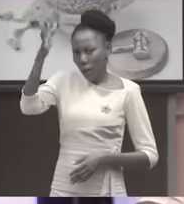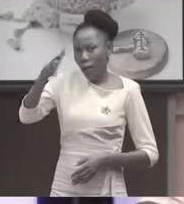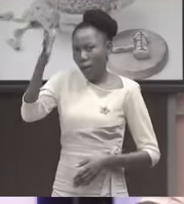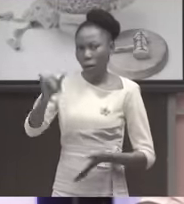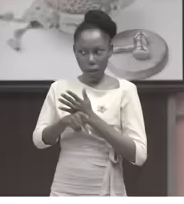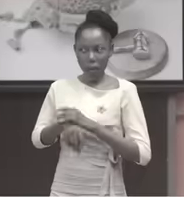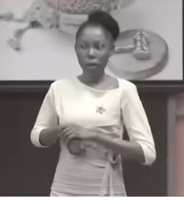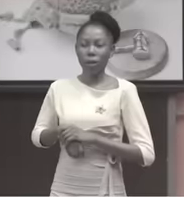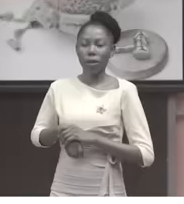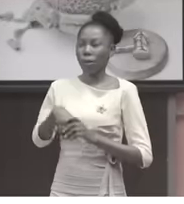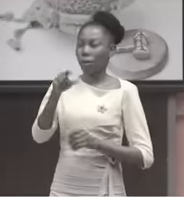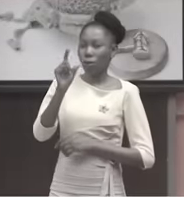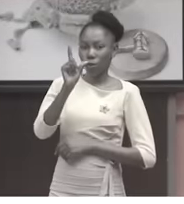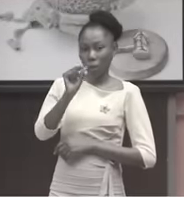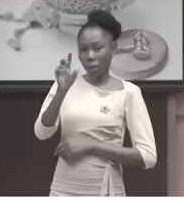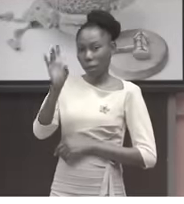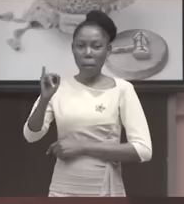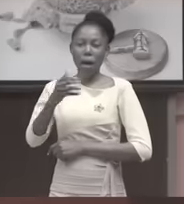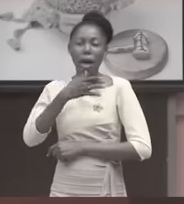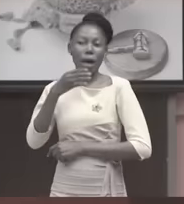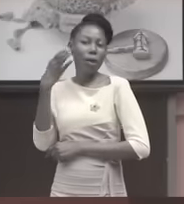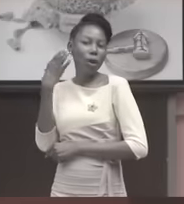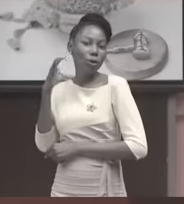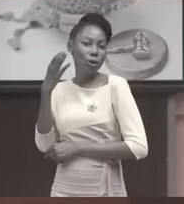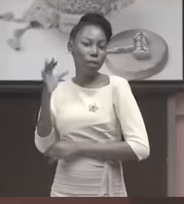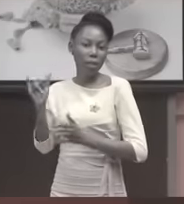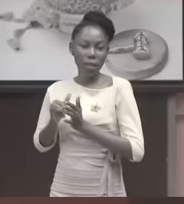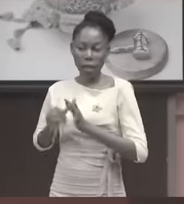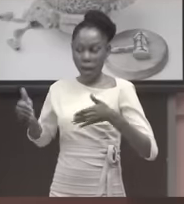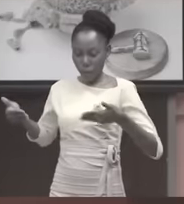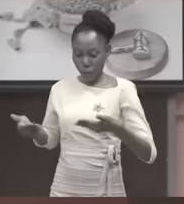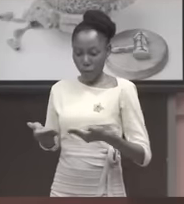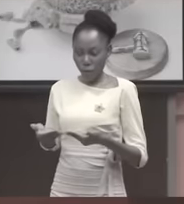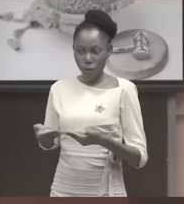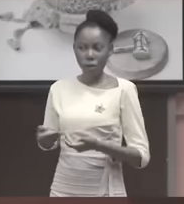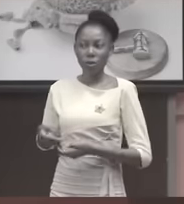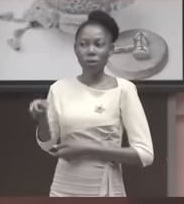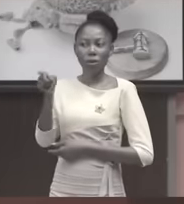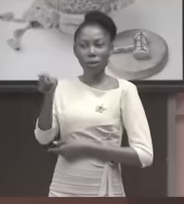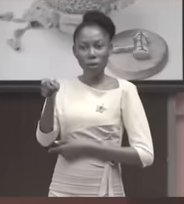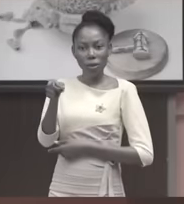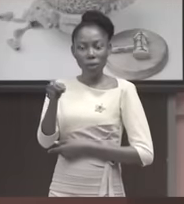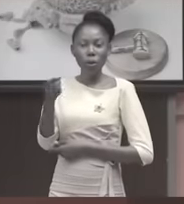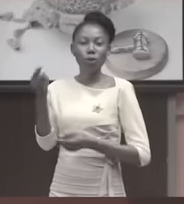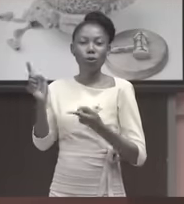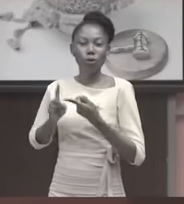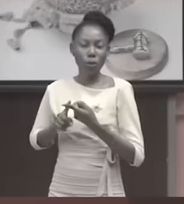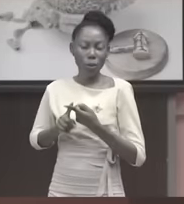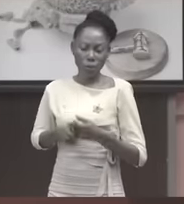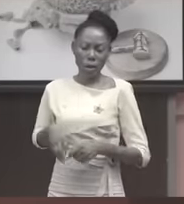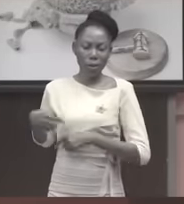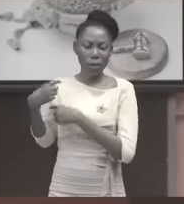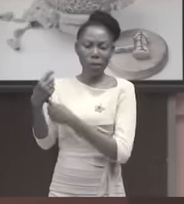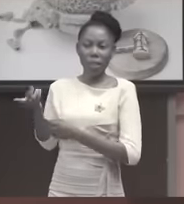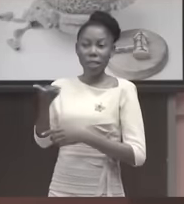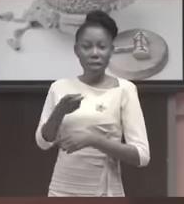to do the needful. Ever since the marriage, it was a total toxic. I lost my peace of mind.